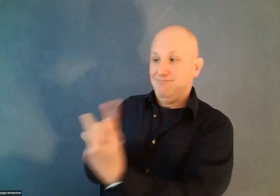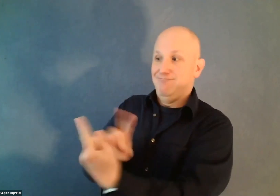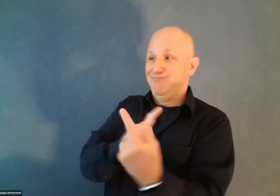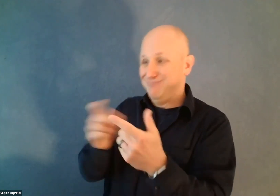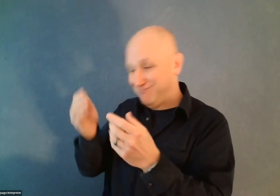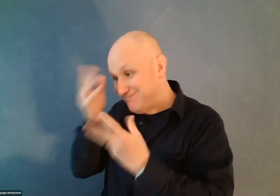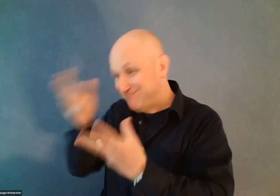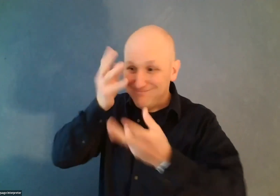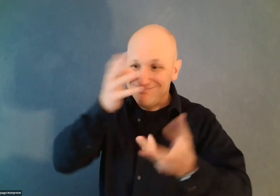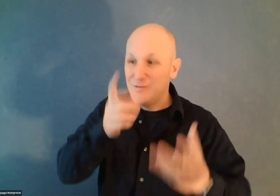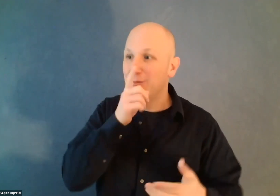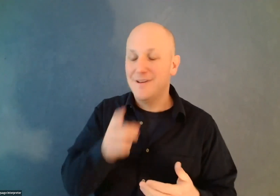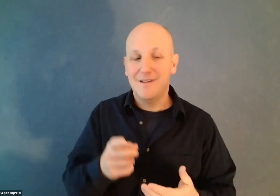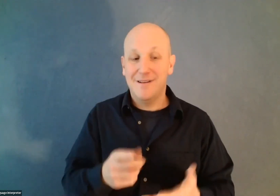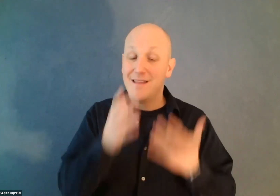everything that I'm doing.